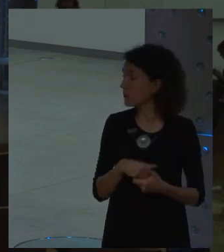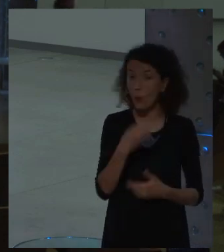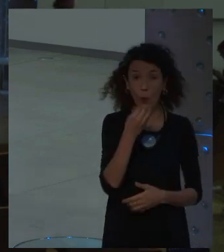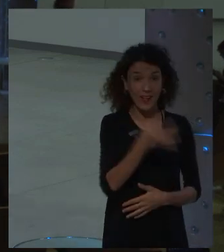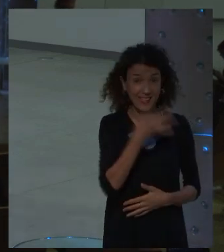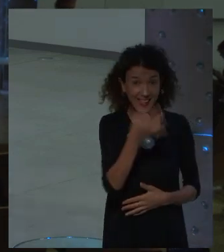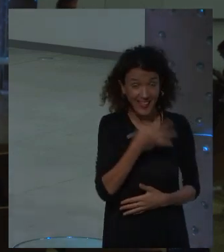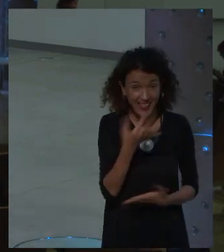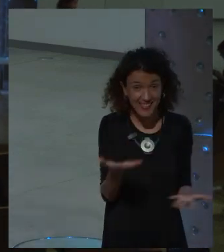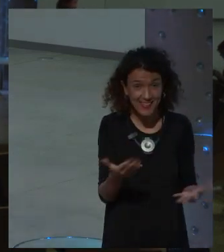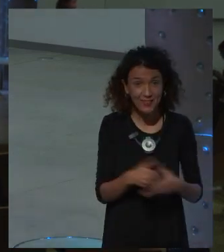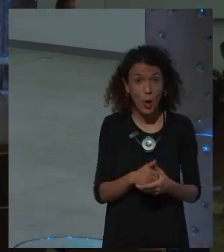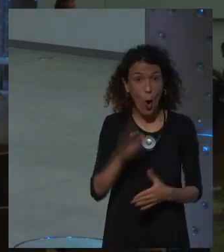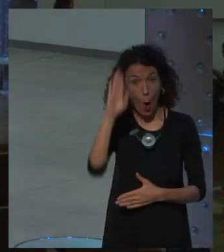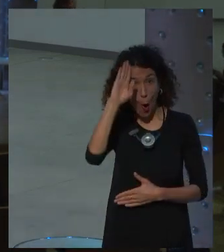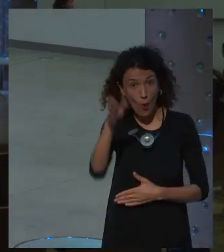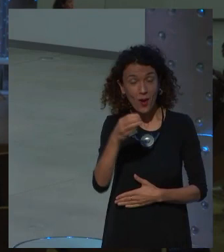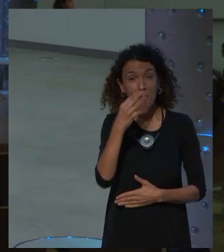Good afternoon.